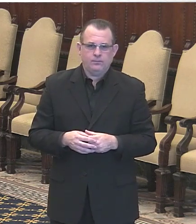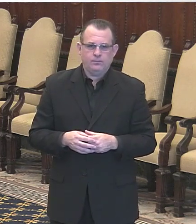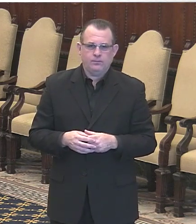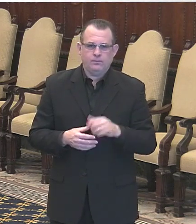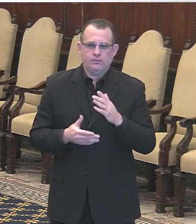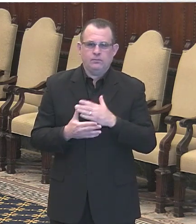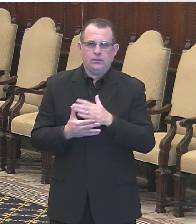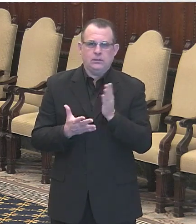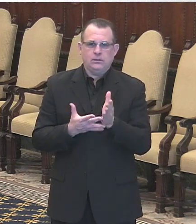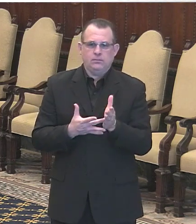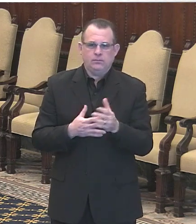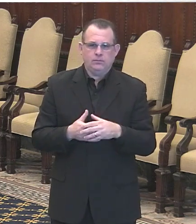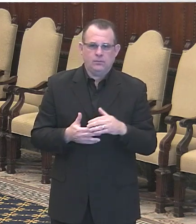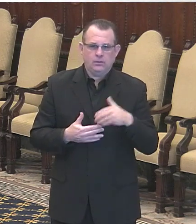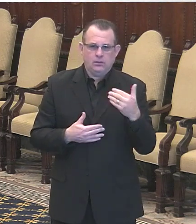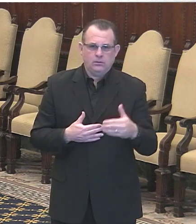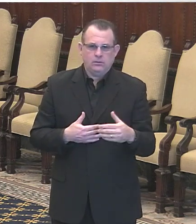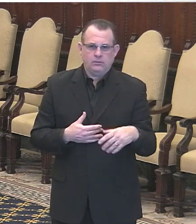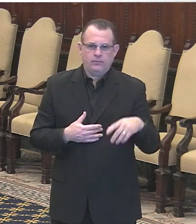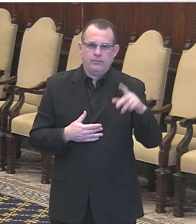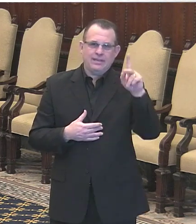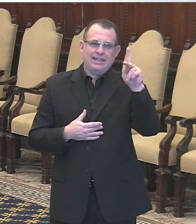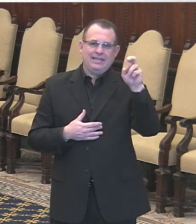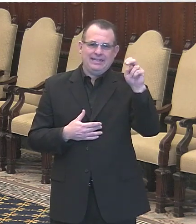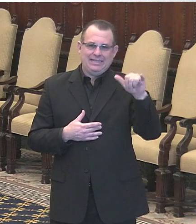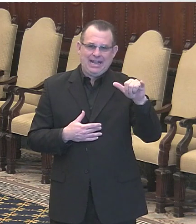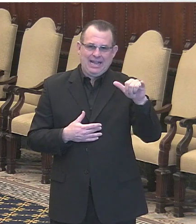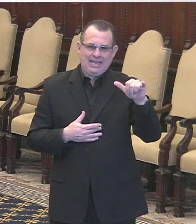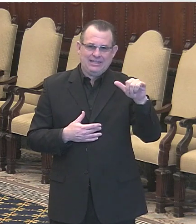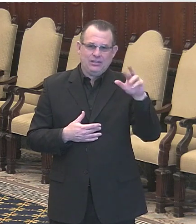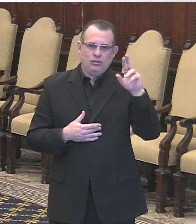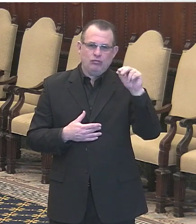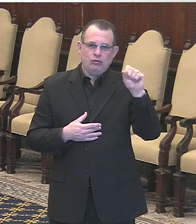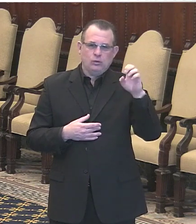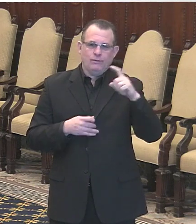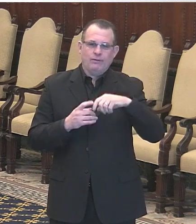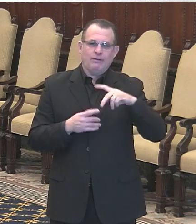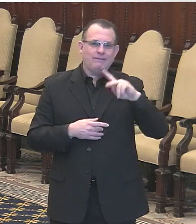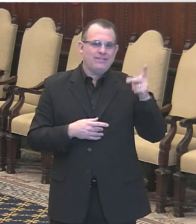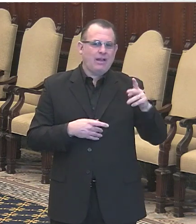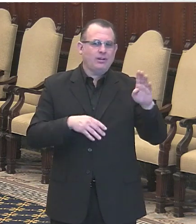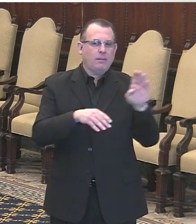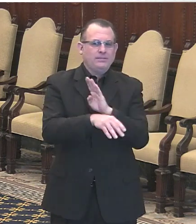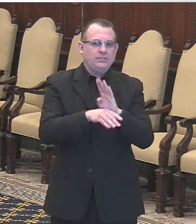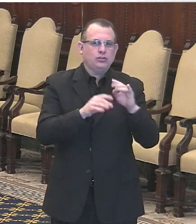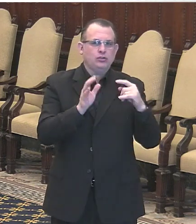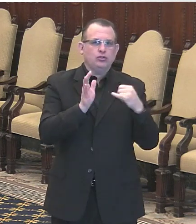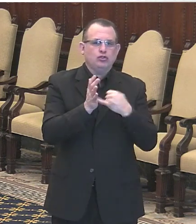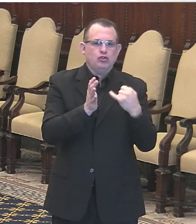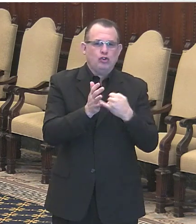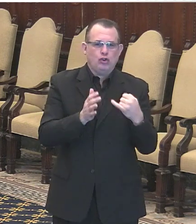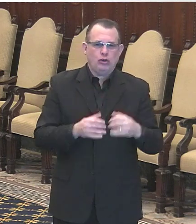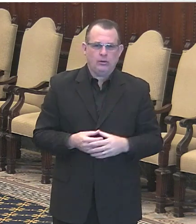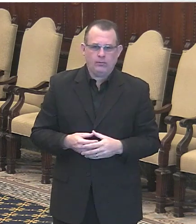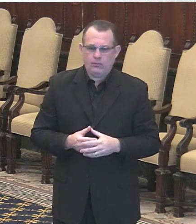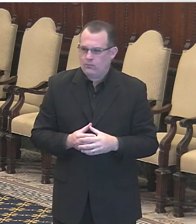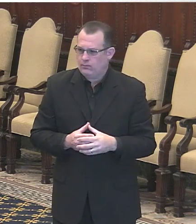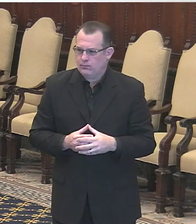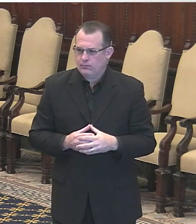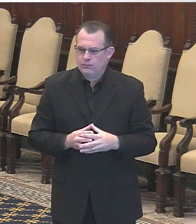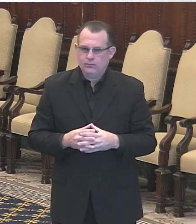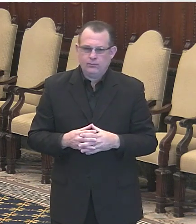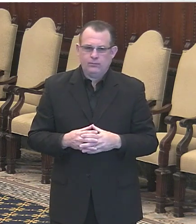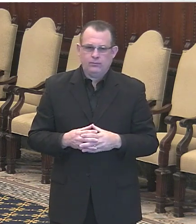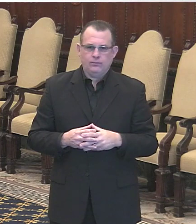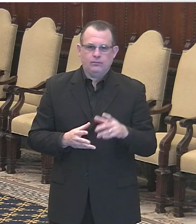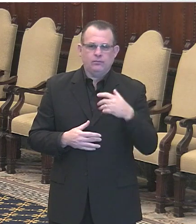We're going to go to Kennedy Rose of the Philadelphia Business Journal. Hi, everyone. This is a question for either the mayor or Brian. I